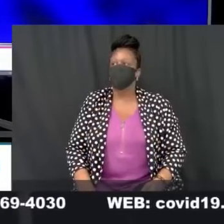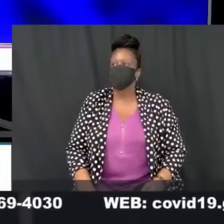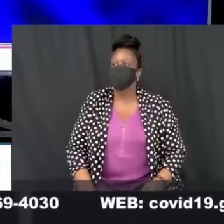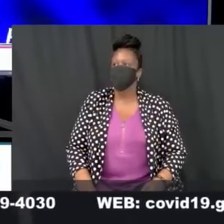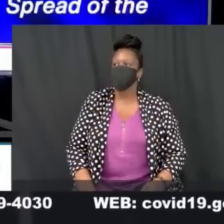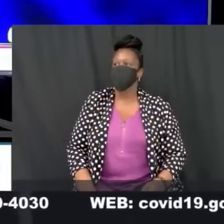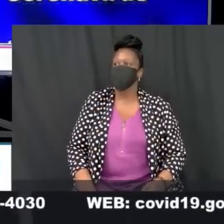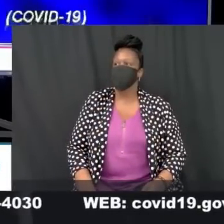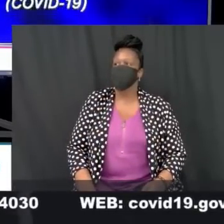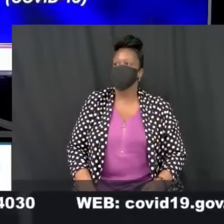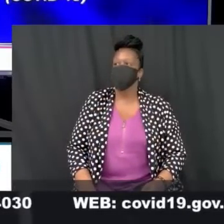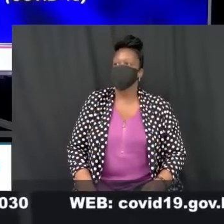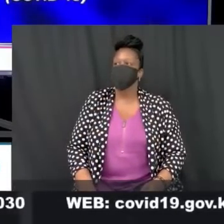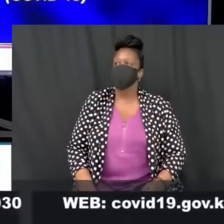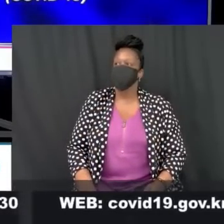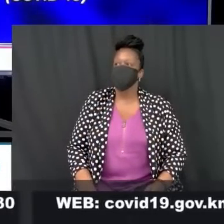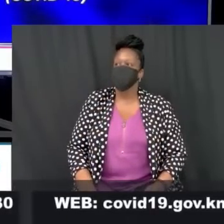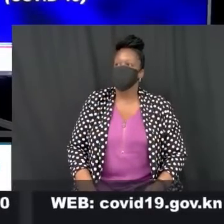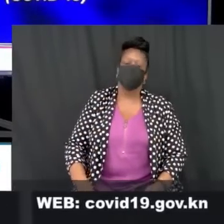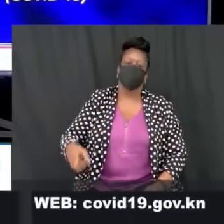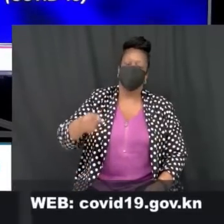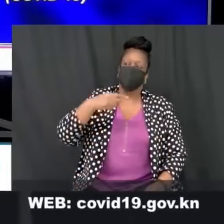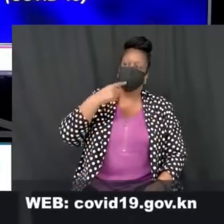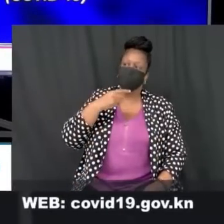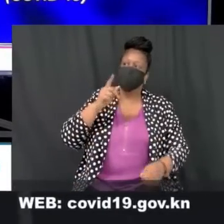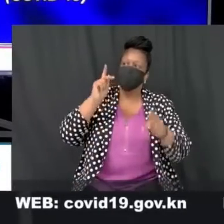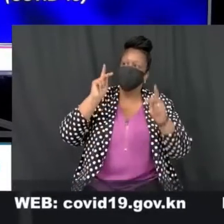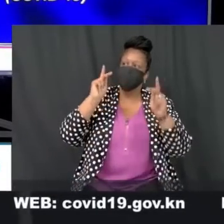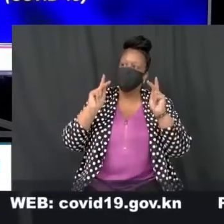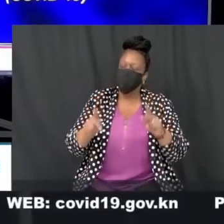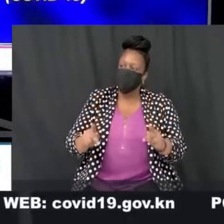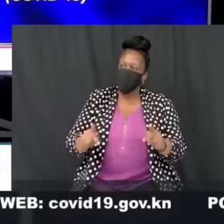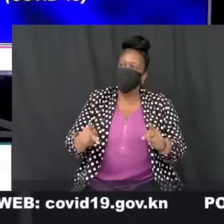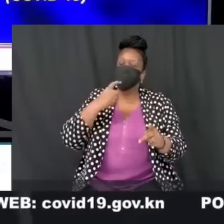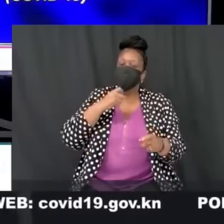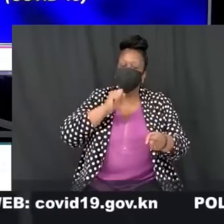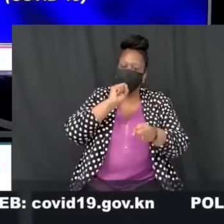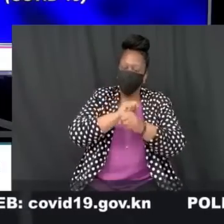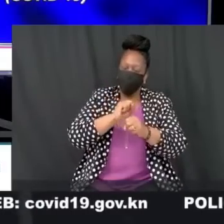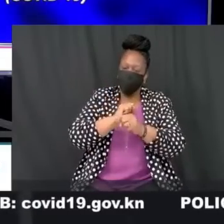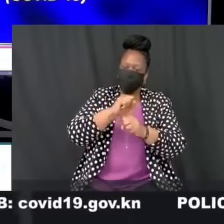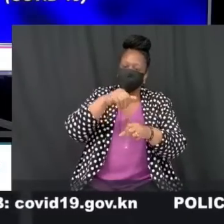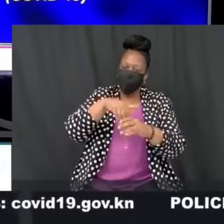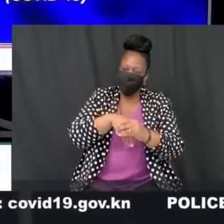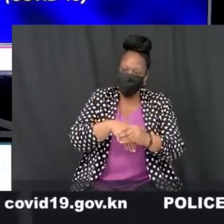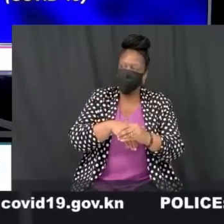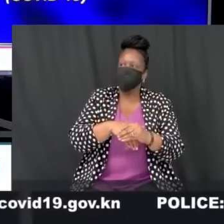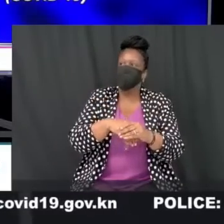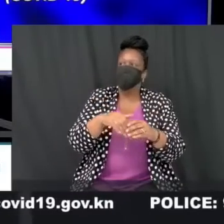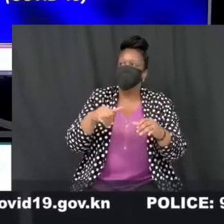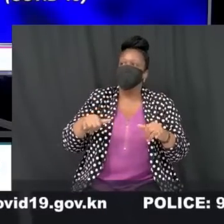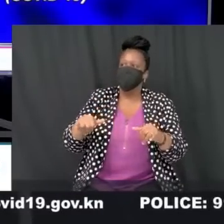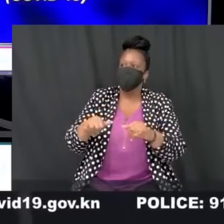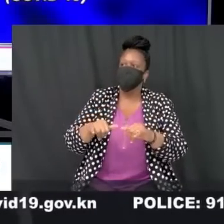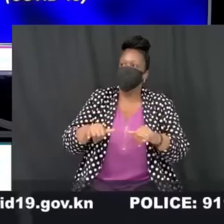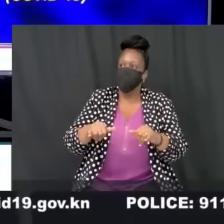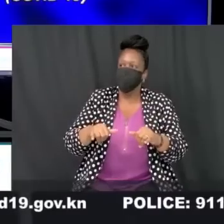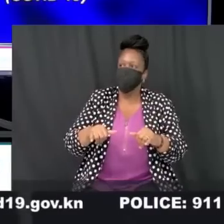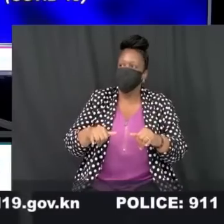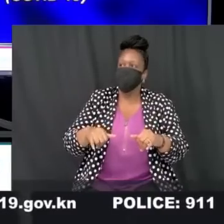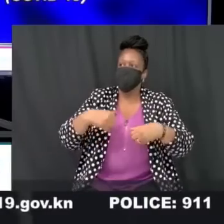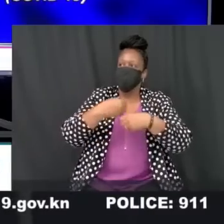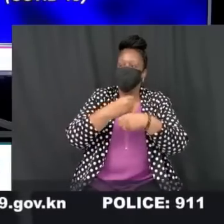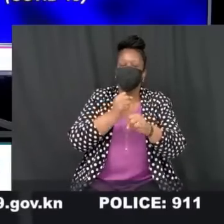Sub-Regulation G provides the local organizing and the managers of the event shall ensure that there is